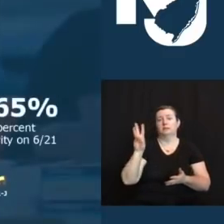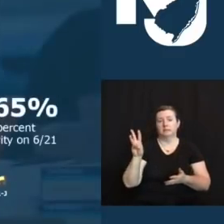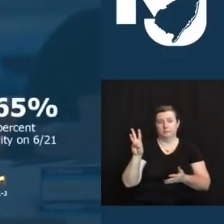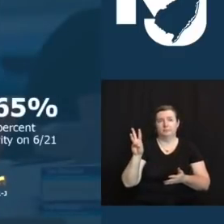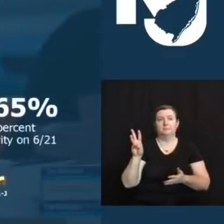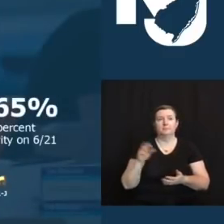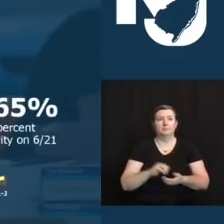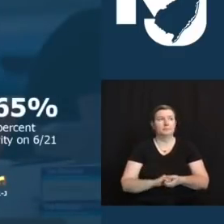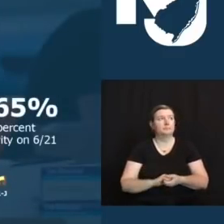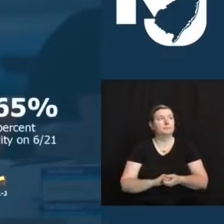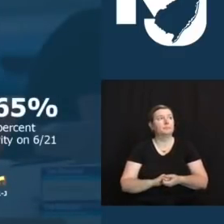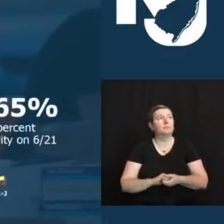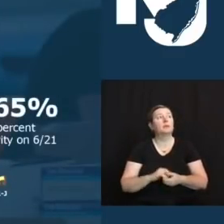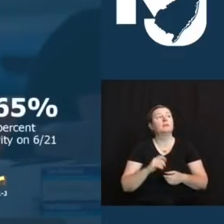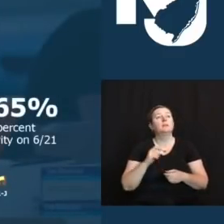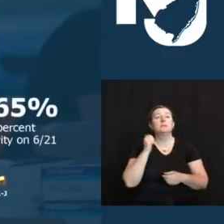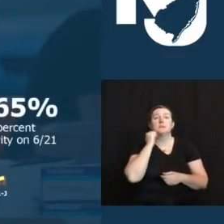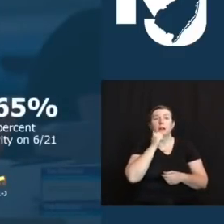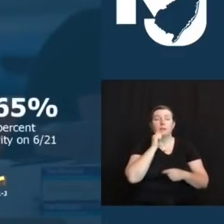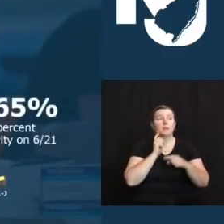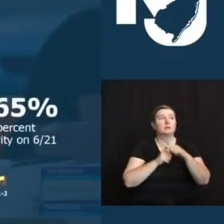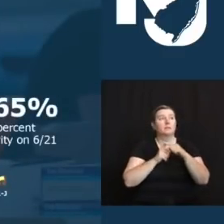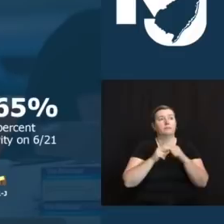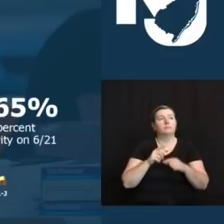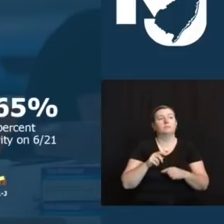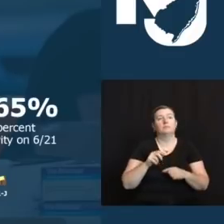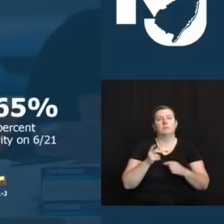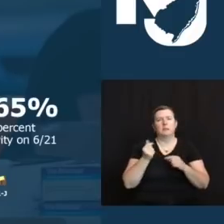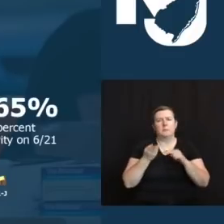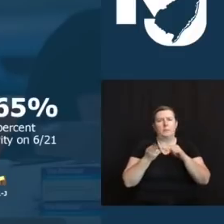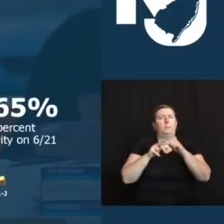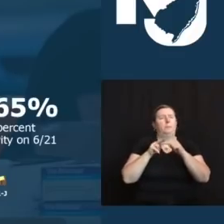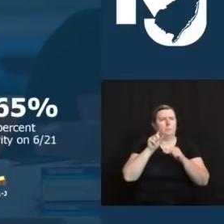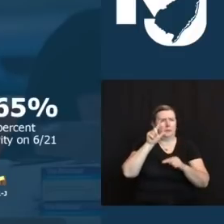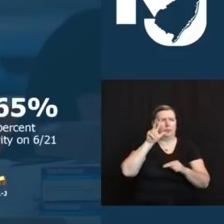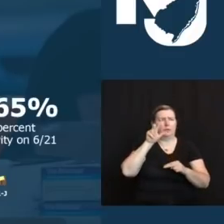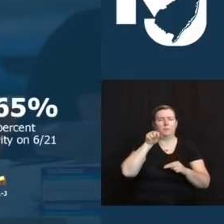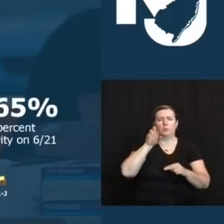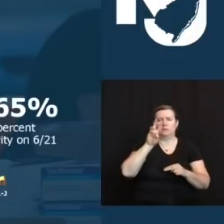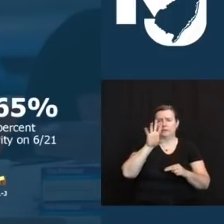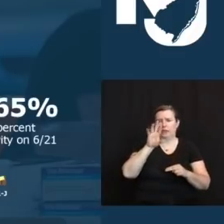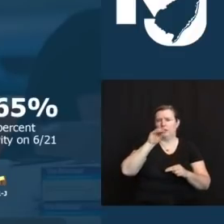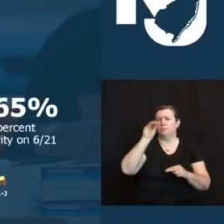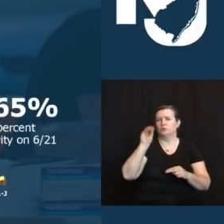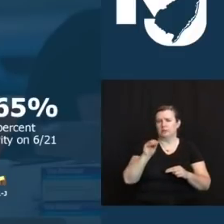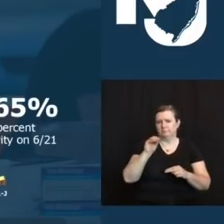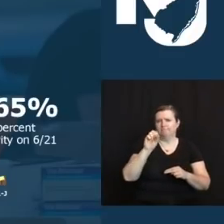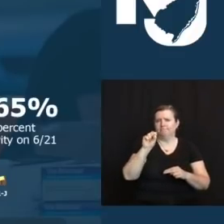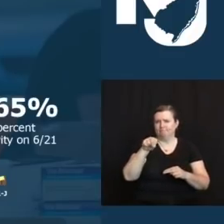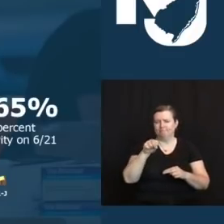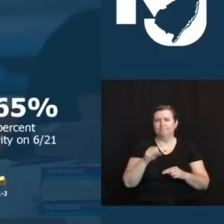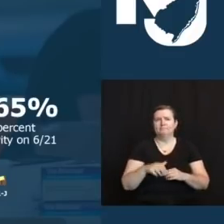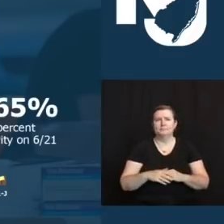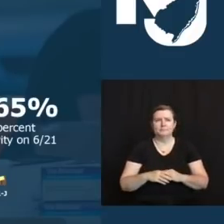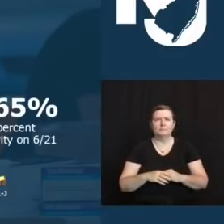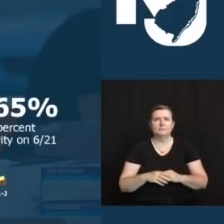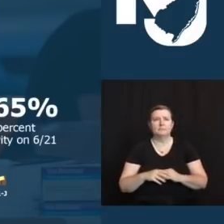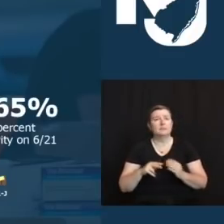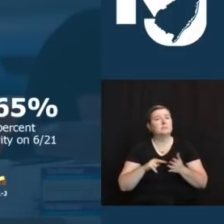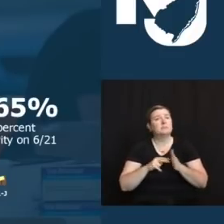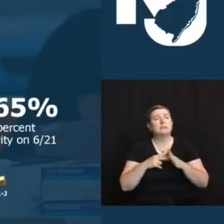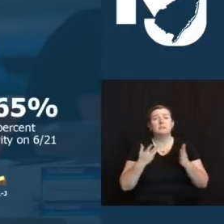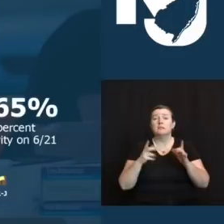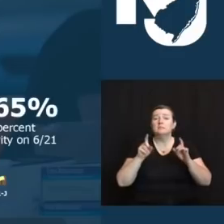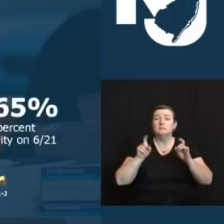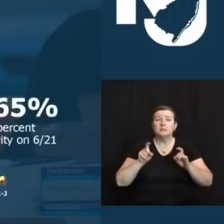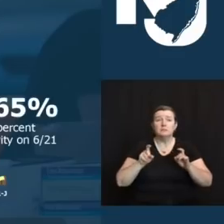positivity rate was up a bit, Judy, to 3.65%. I know you'll go through the regionals, and those are for tests that were recorded on